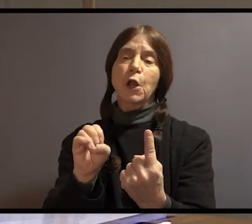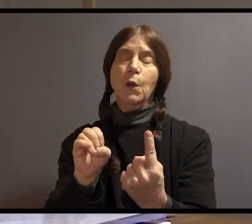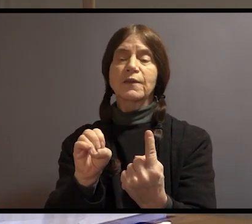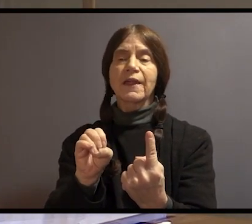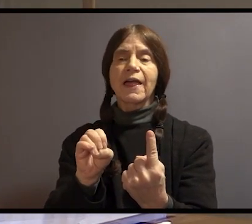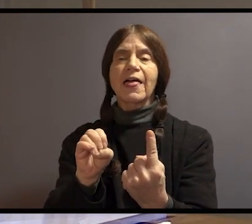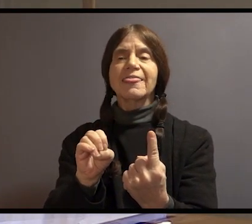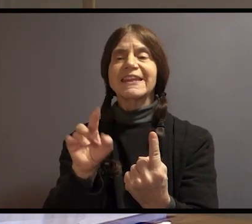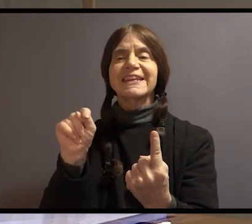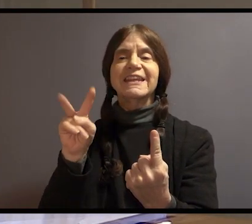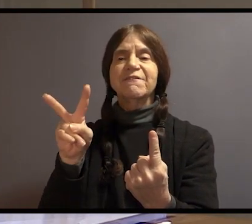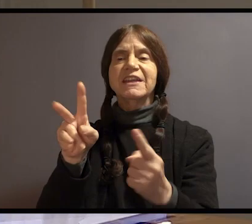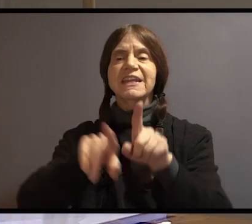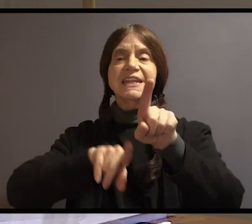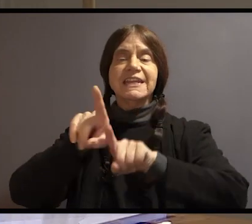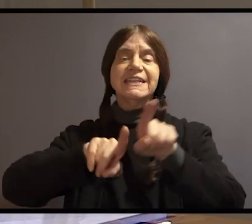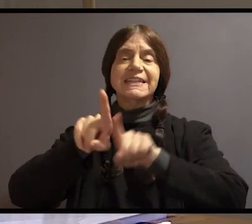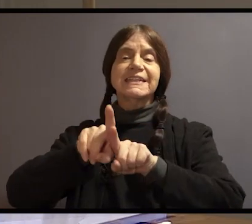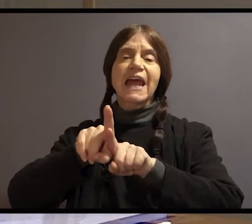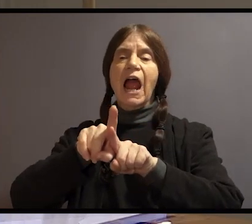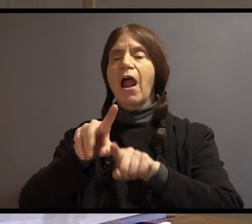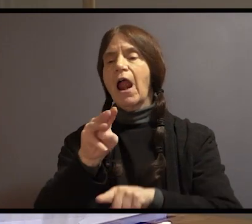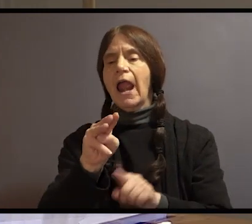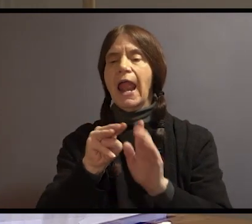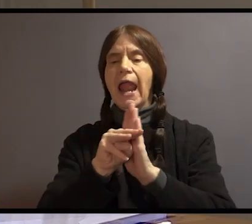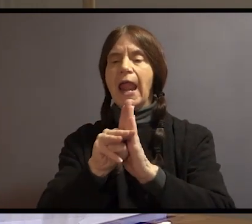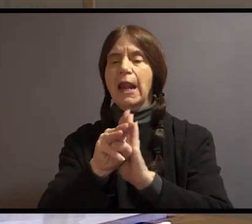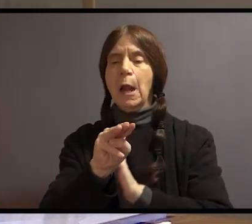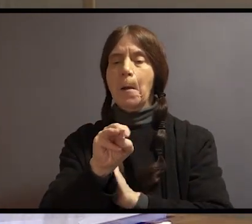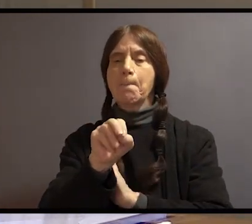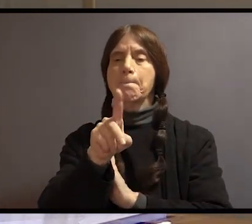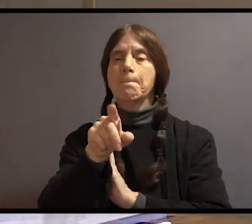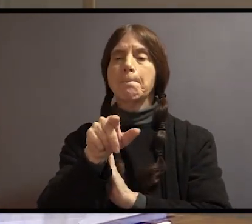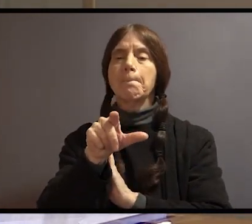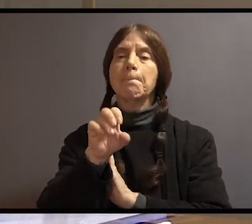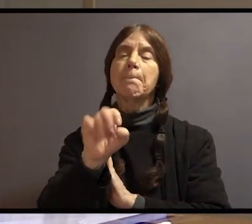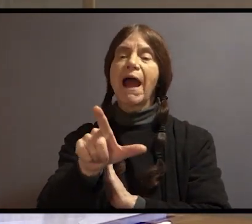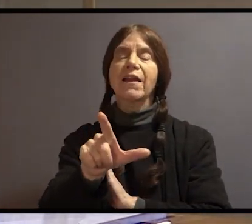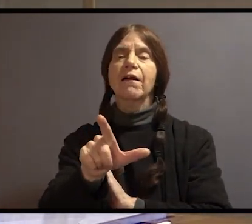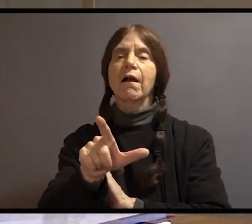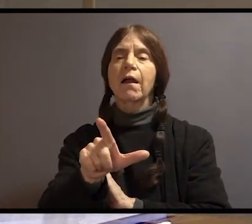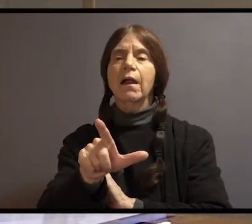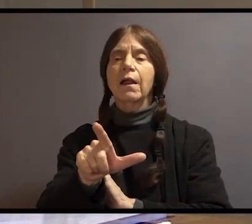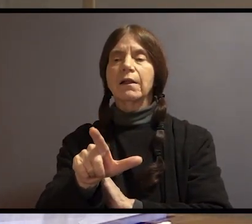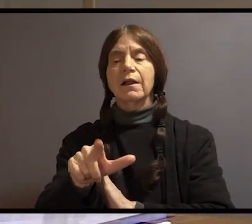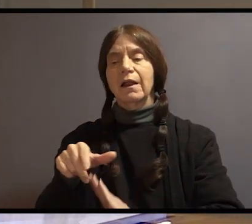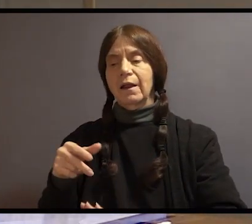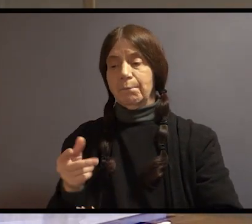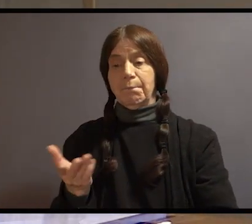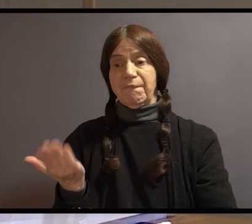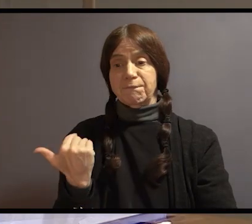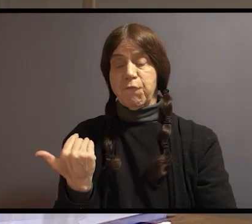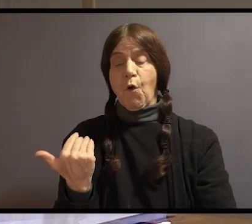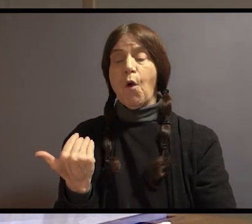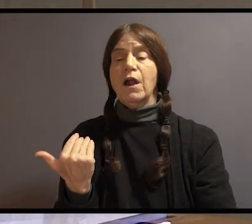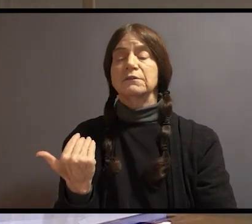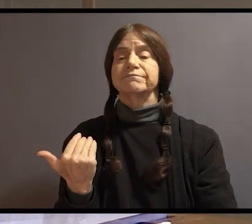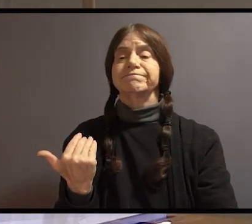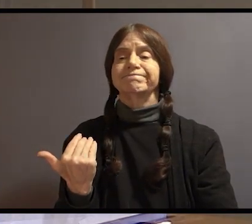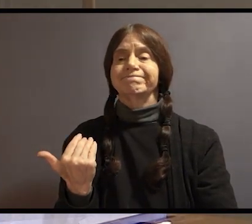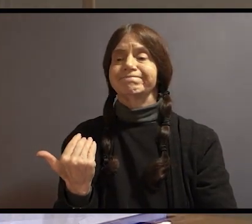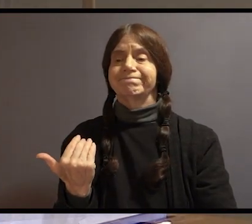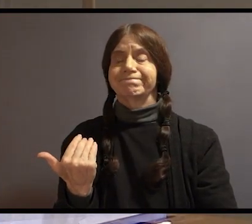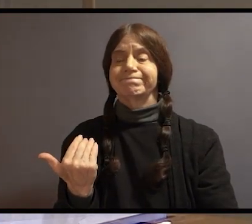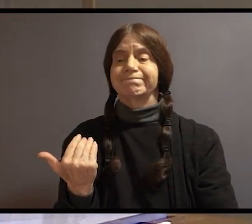star. When his wife was the only woman on earth, he and her, this man and his